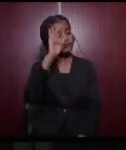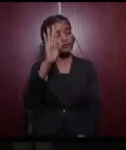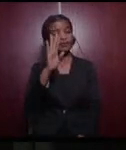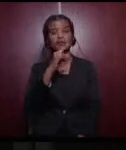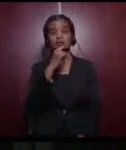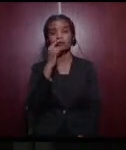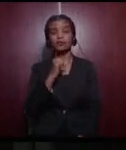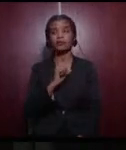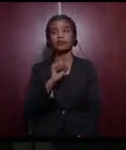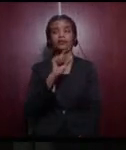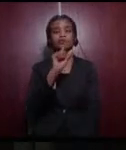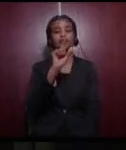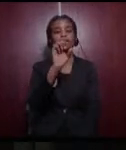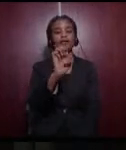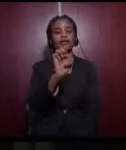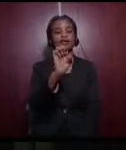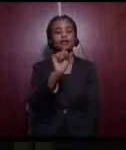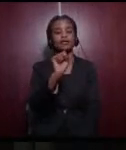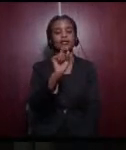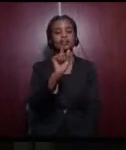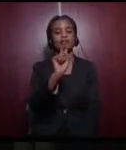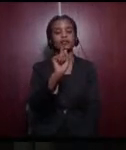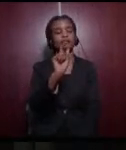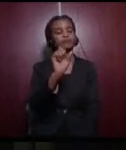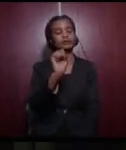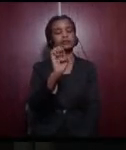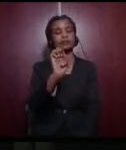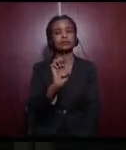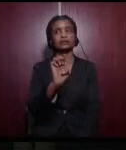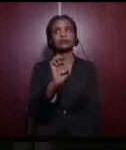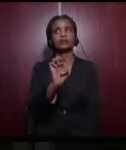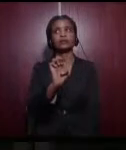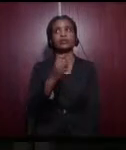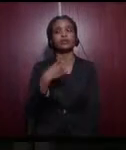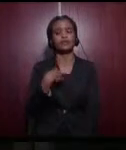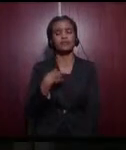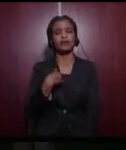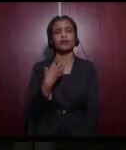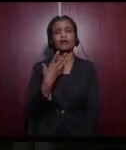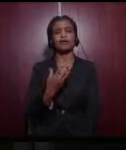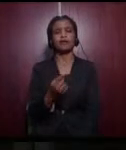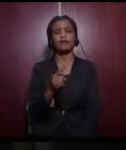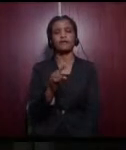Home, from Tembisa. I'm running an organization